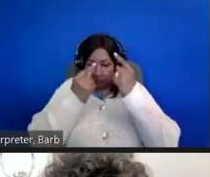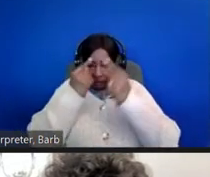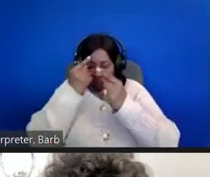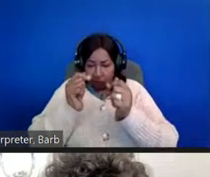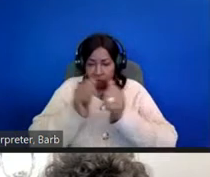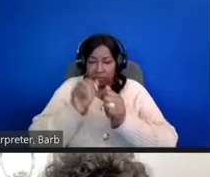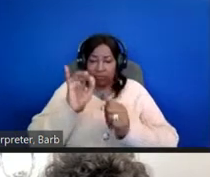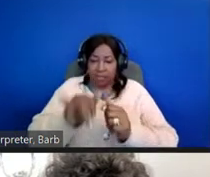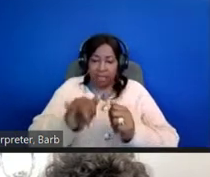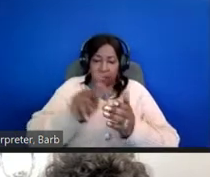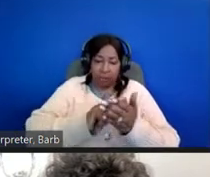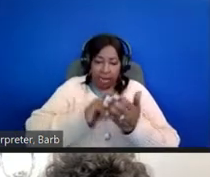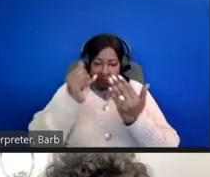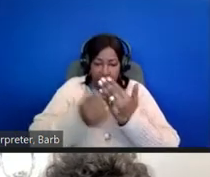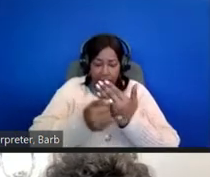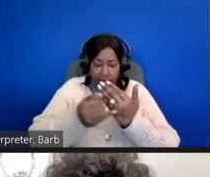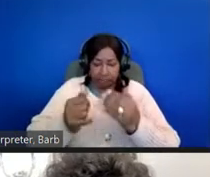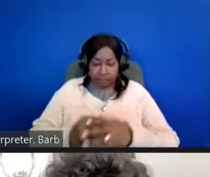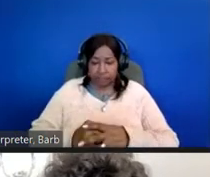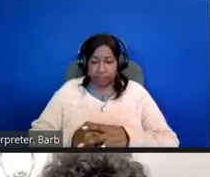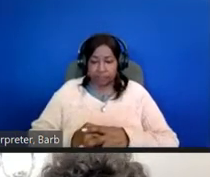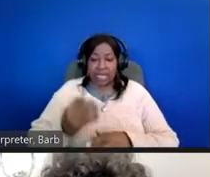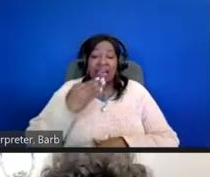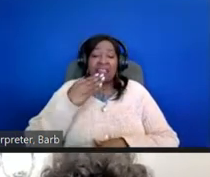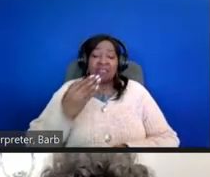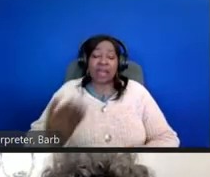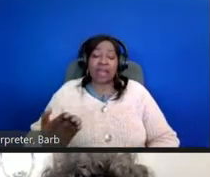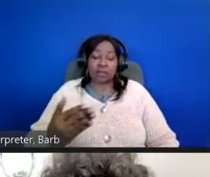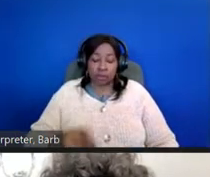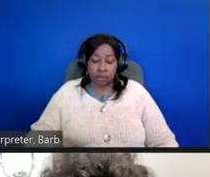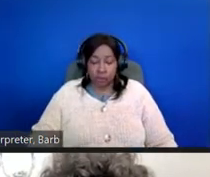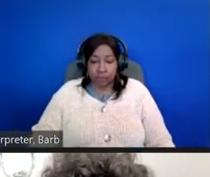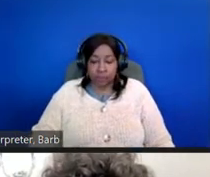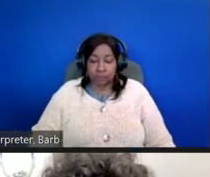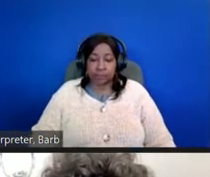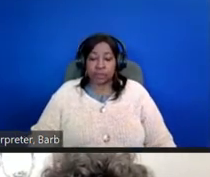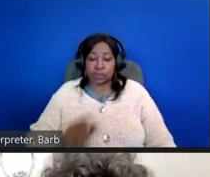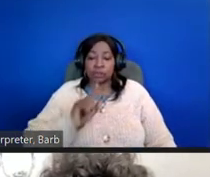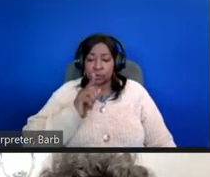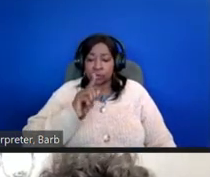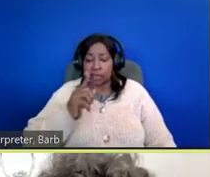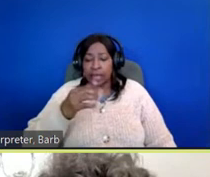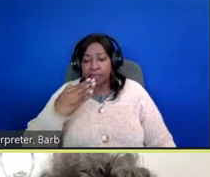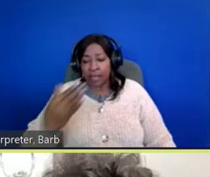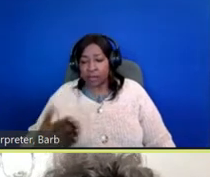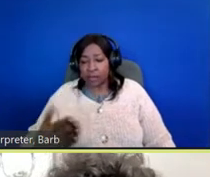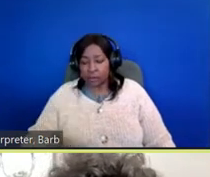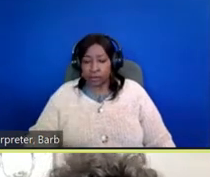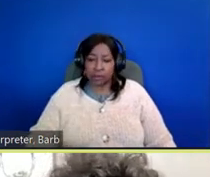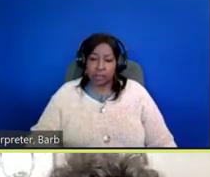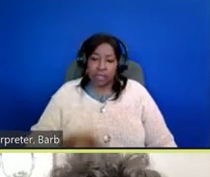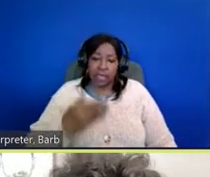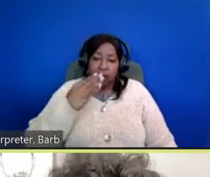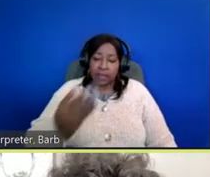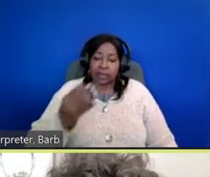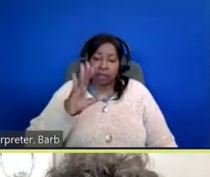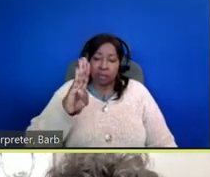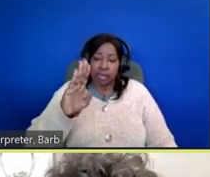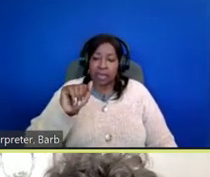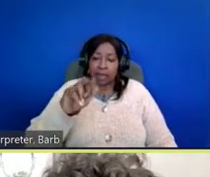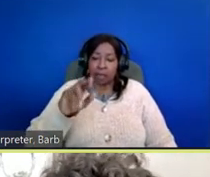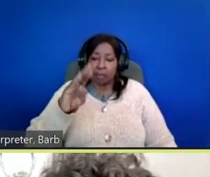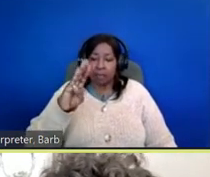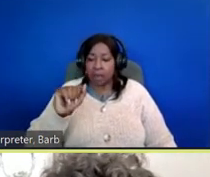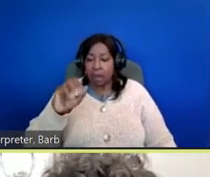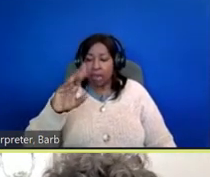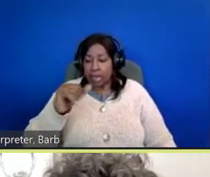right now. Thank you. Sure. Thank you. Thank you, Barbara, for your question. Is